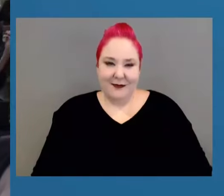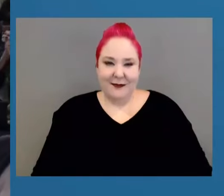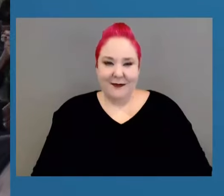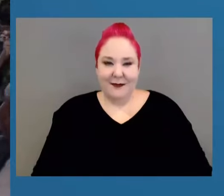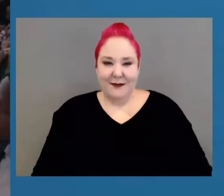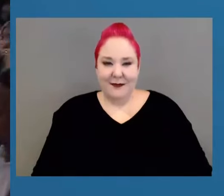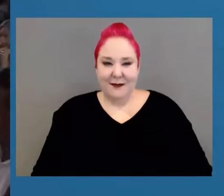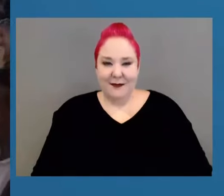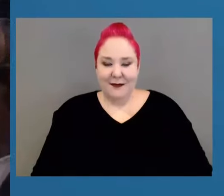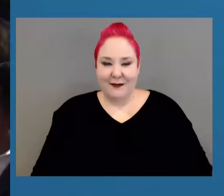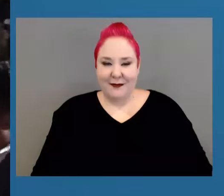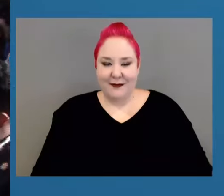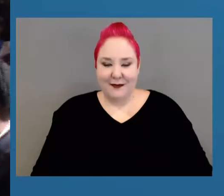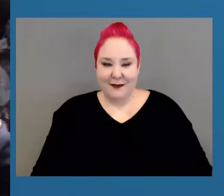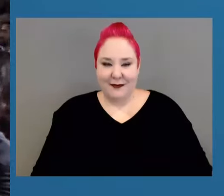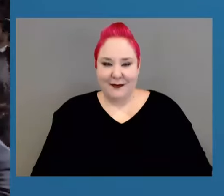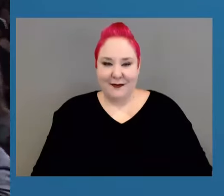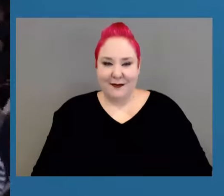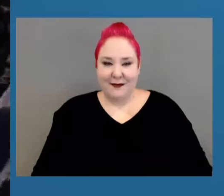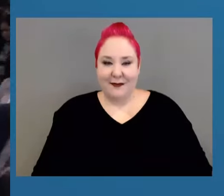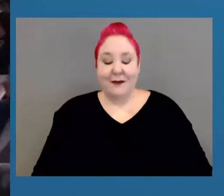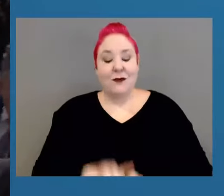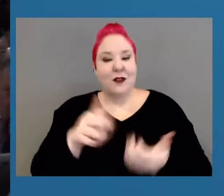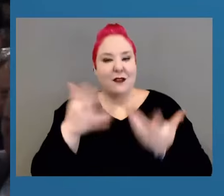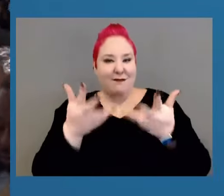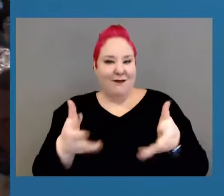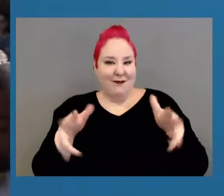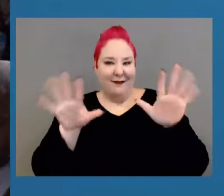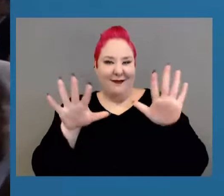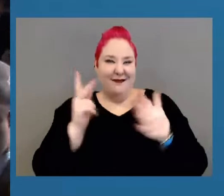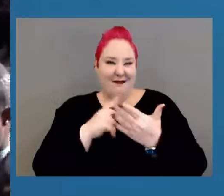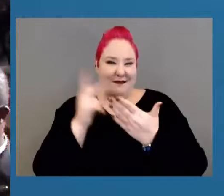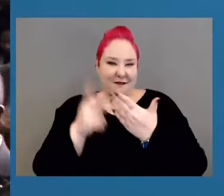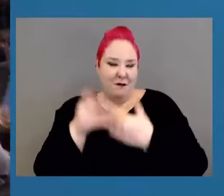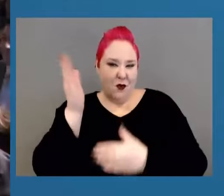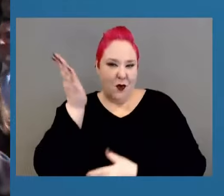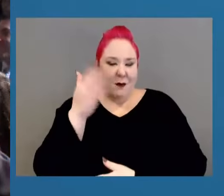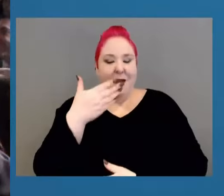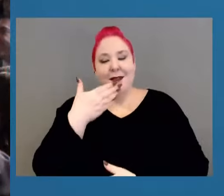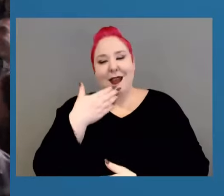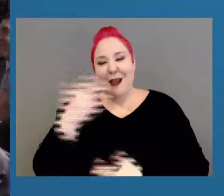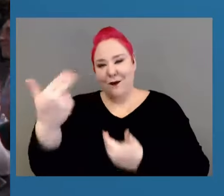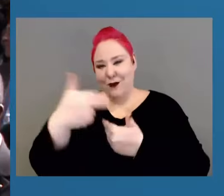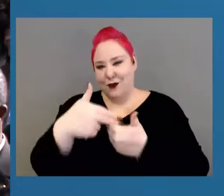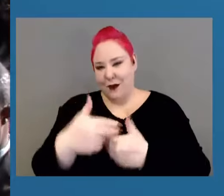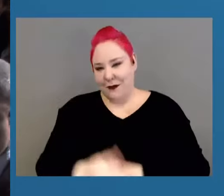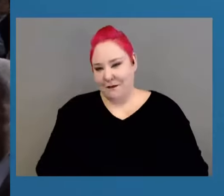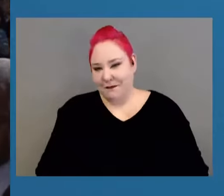That concludes our program. Thank you for joining us today.